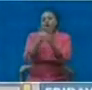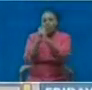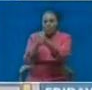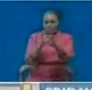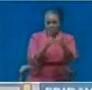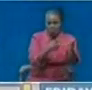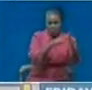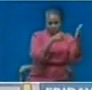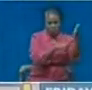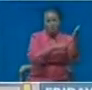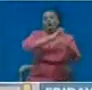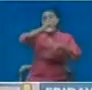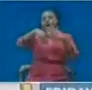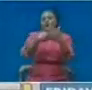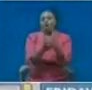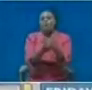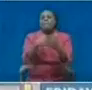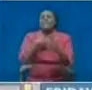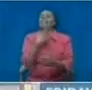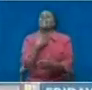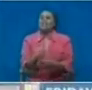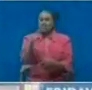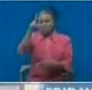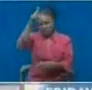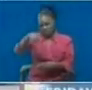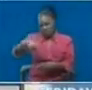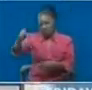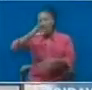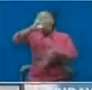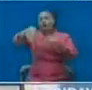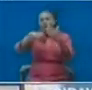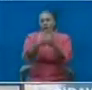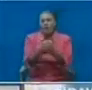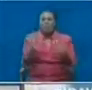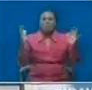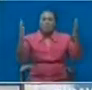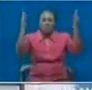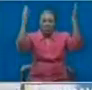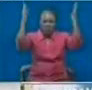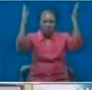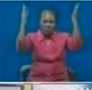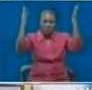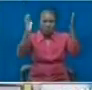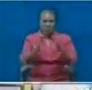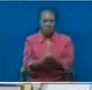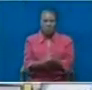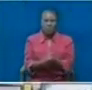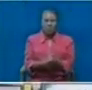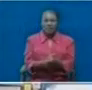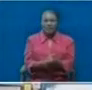I'll pick all of the above. I like that. You're right. It's all of the above. Hey.